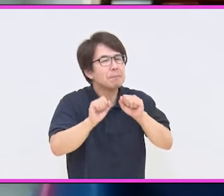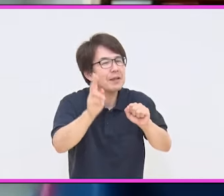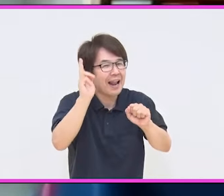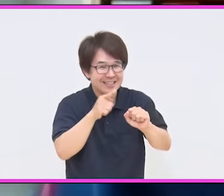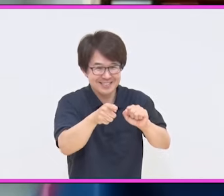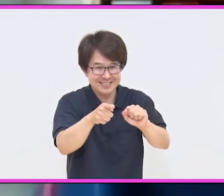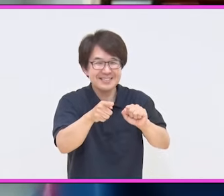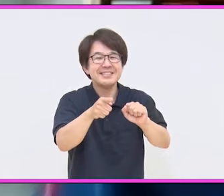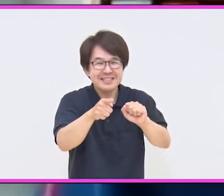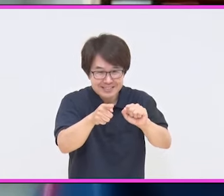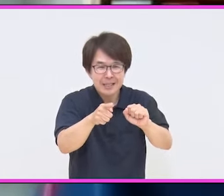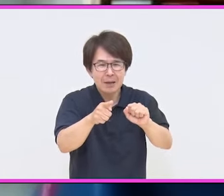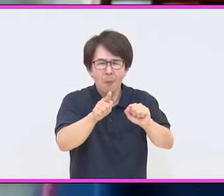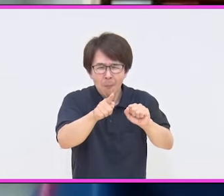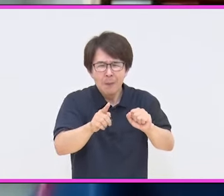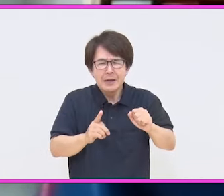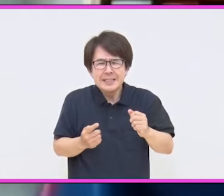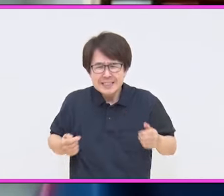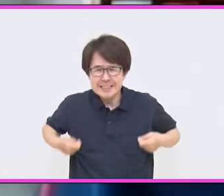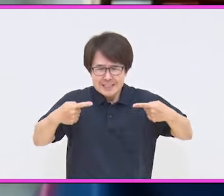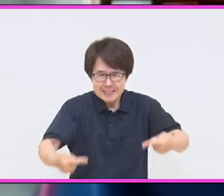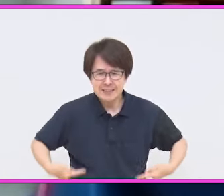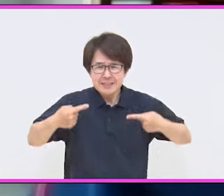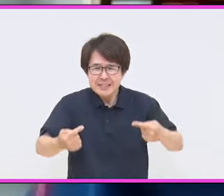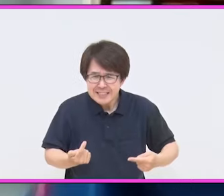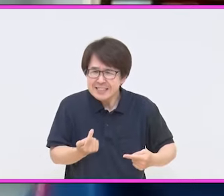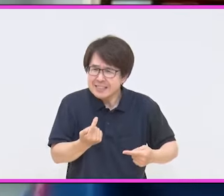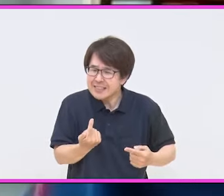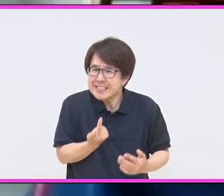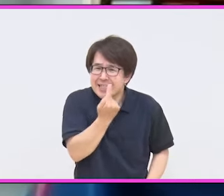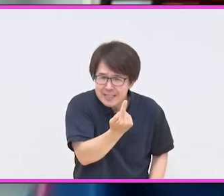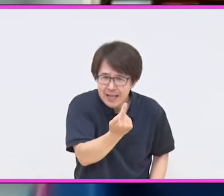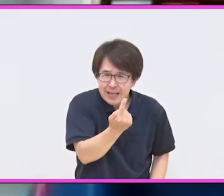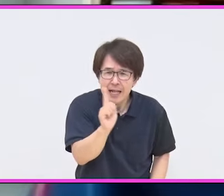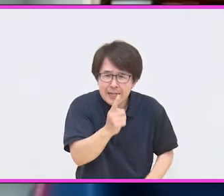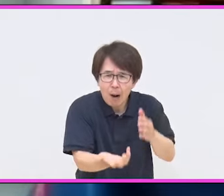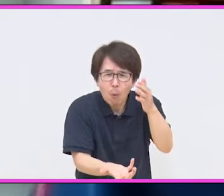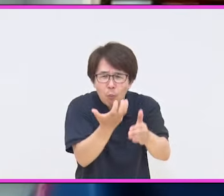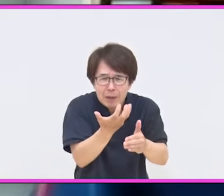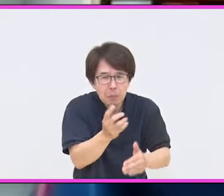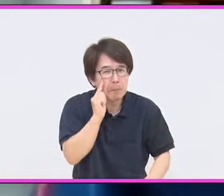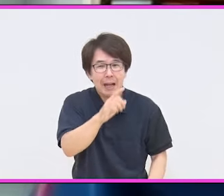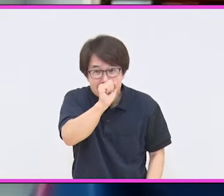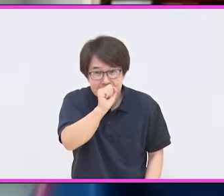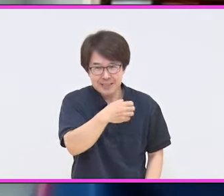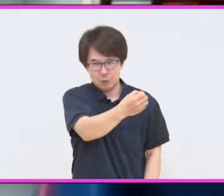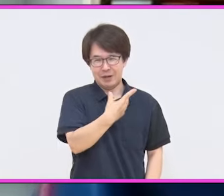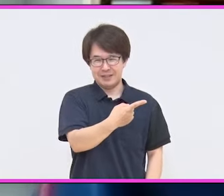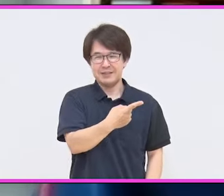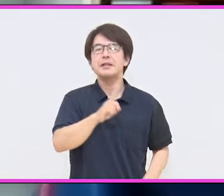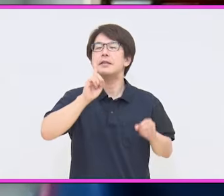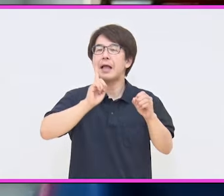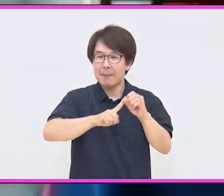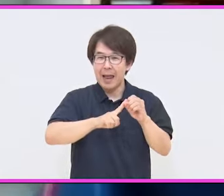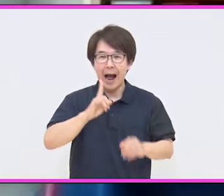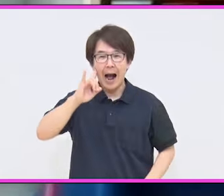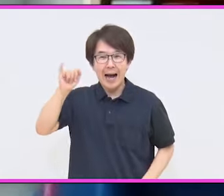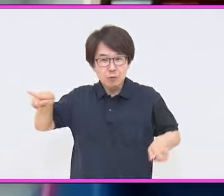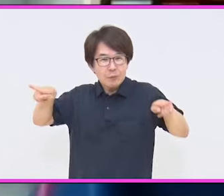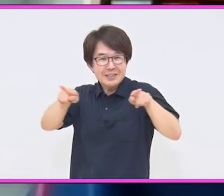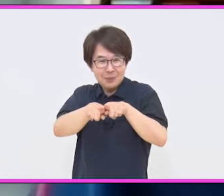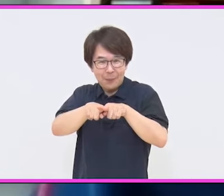and to see what was happening. And I went with my mother